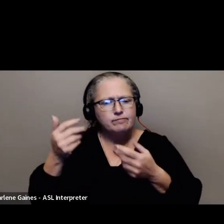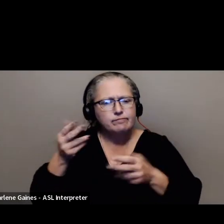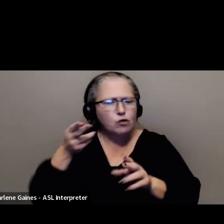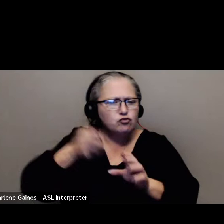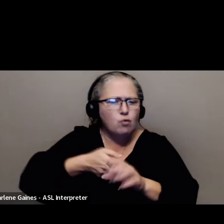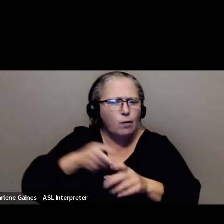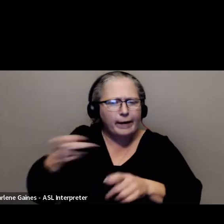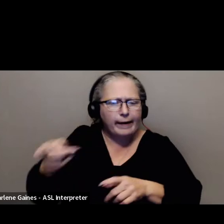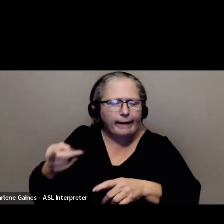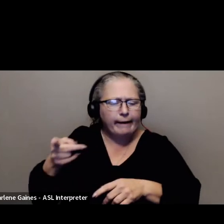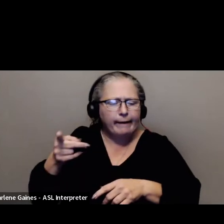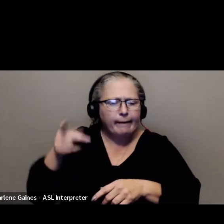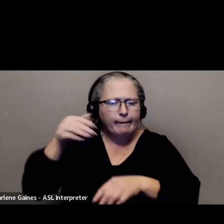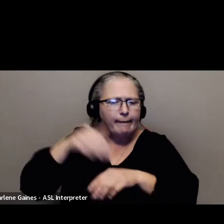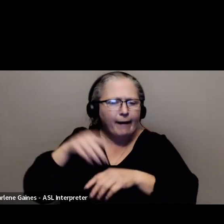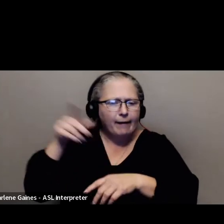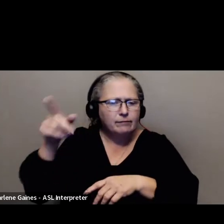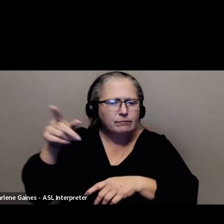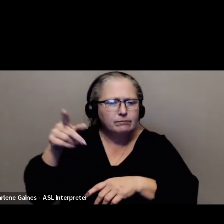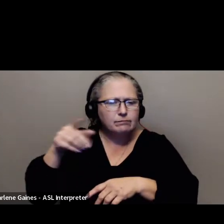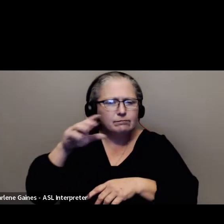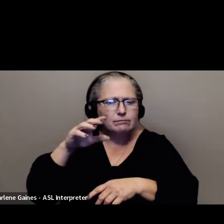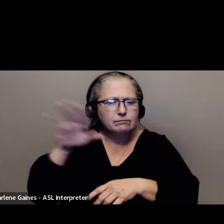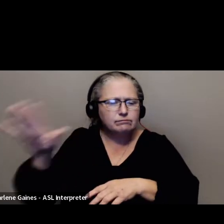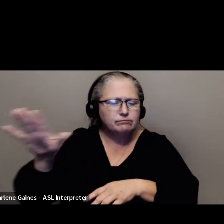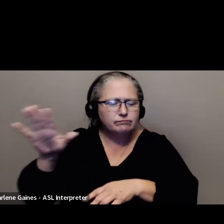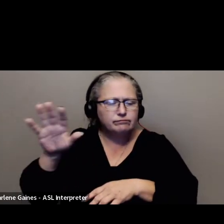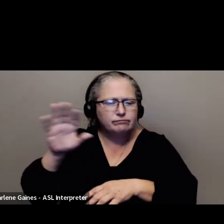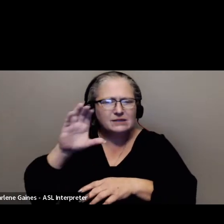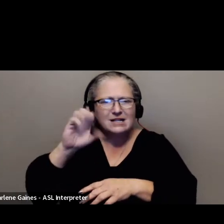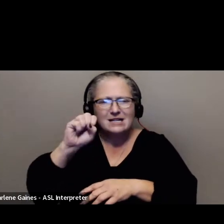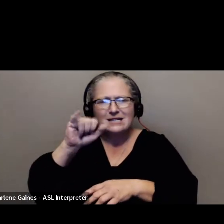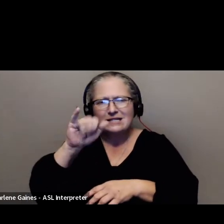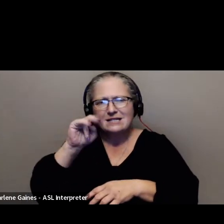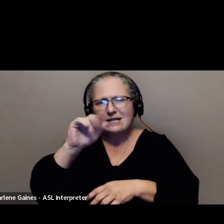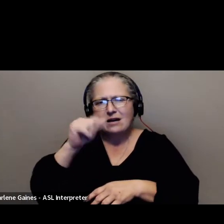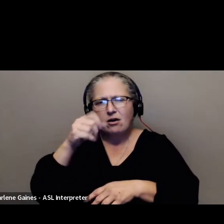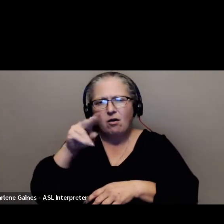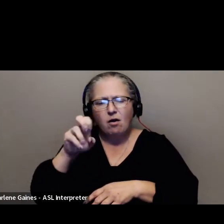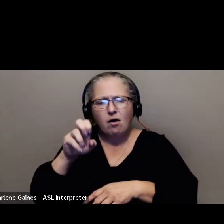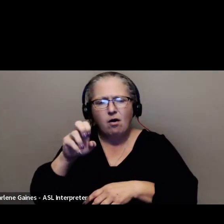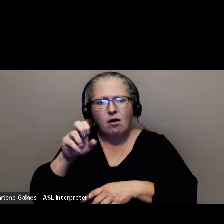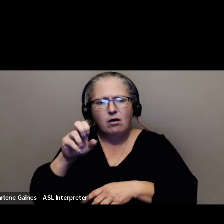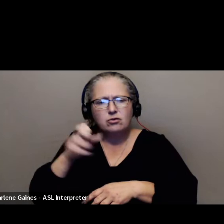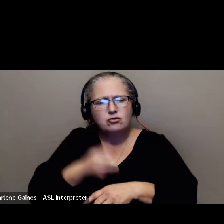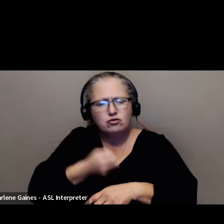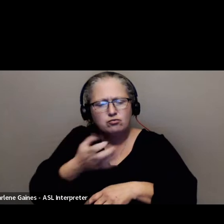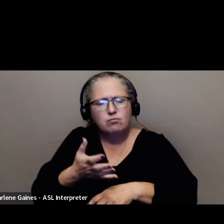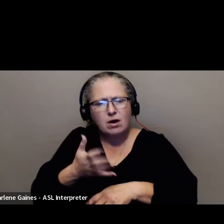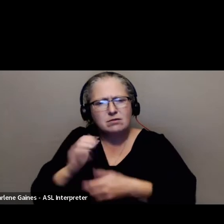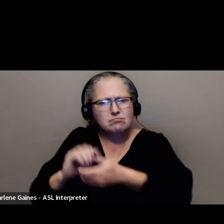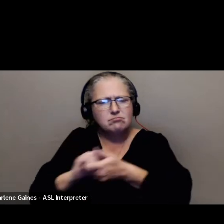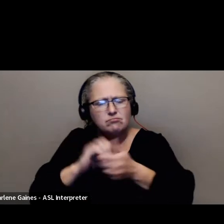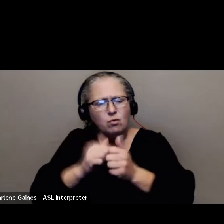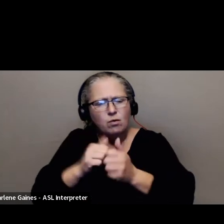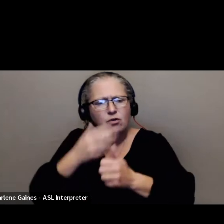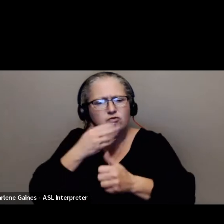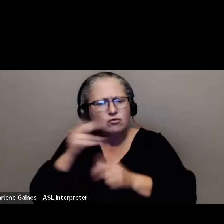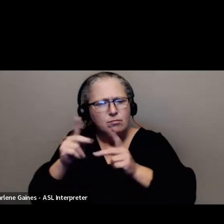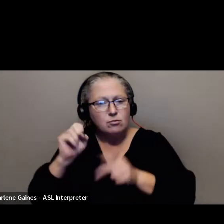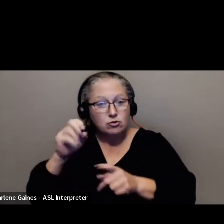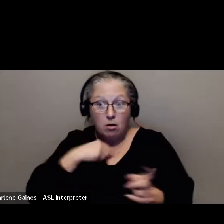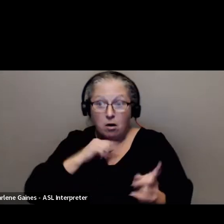joining him at the synagogue to express a solidarity with the Jewish folks. So I went there. So